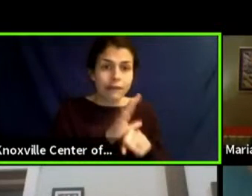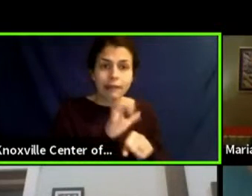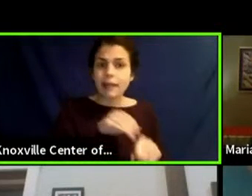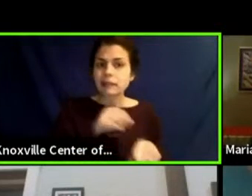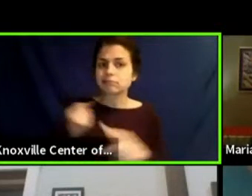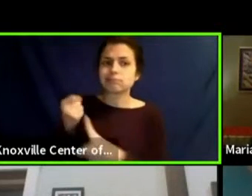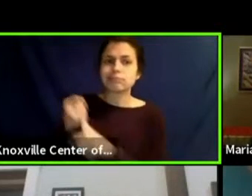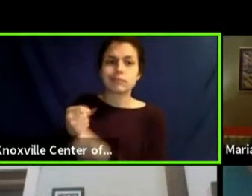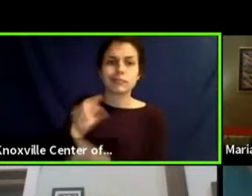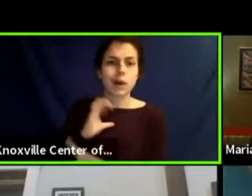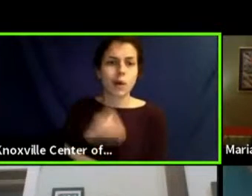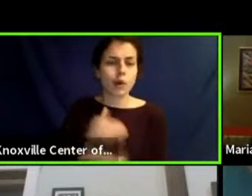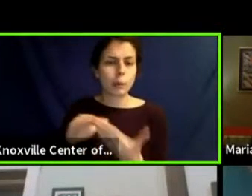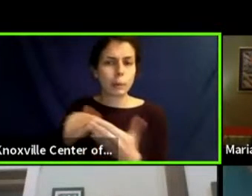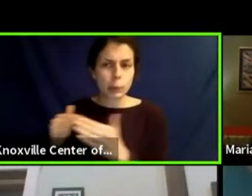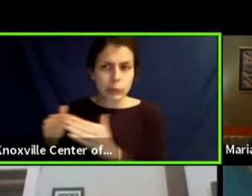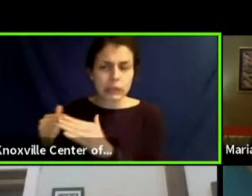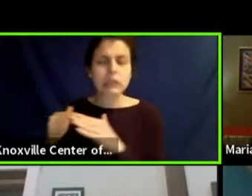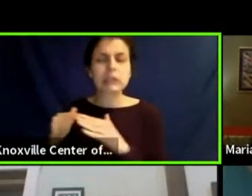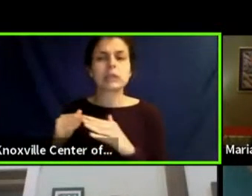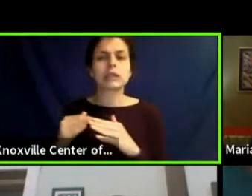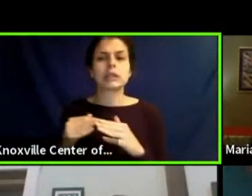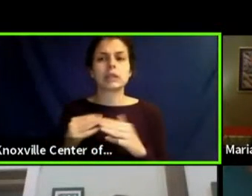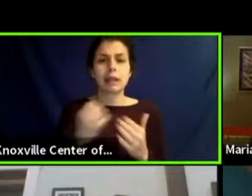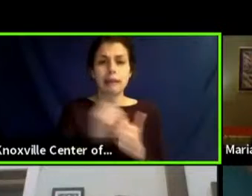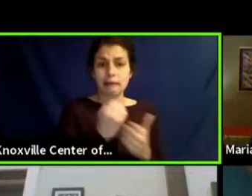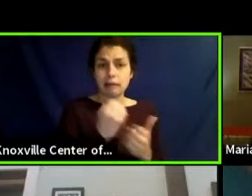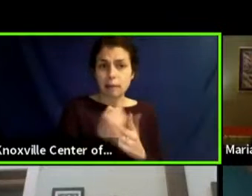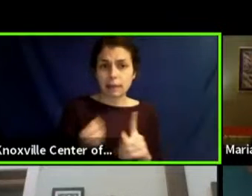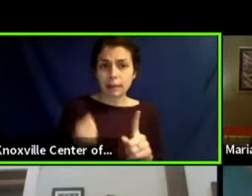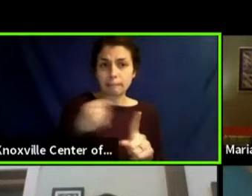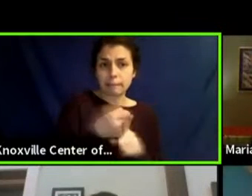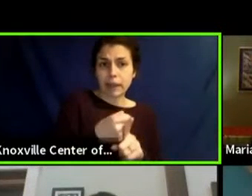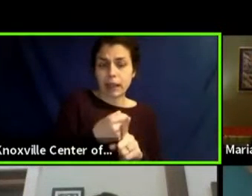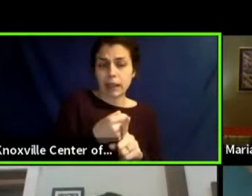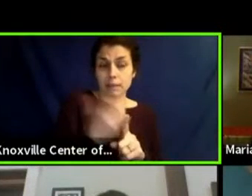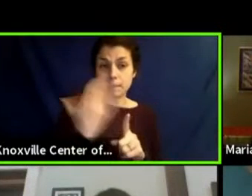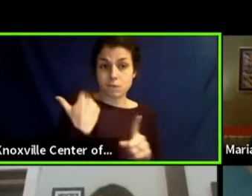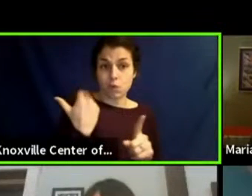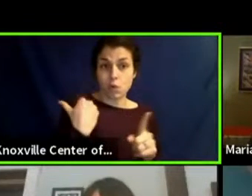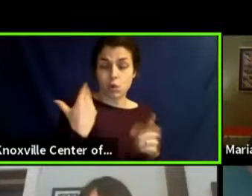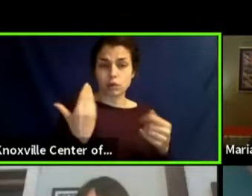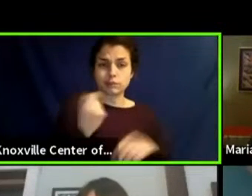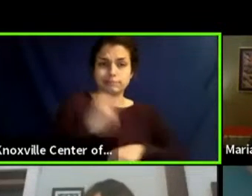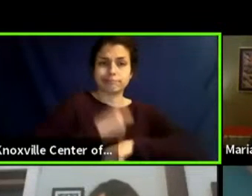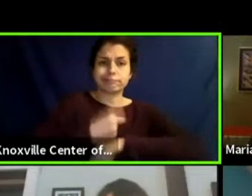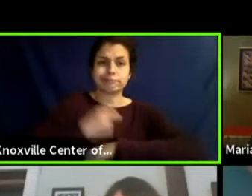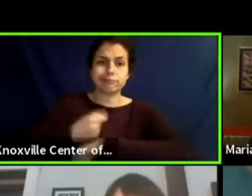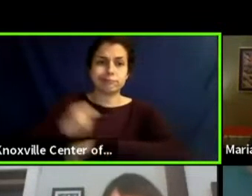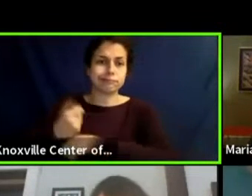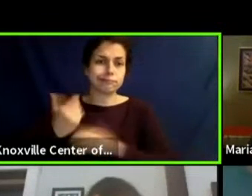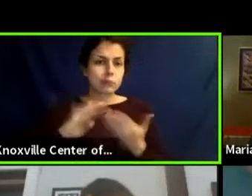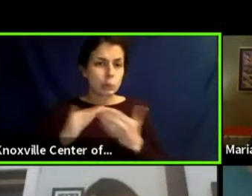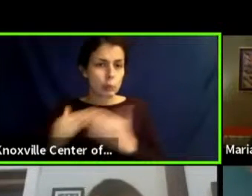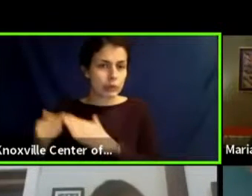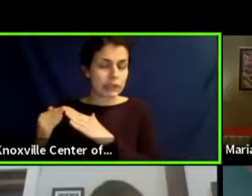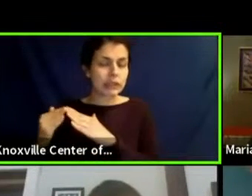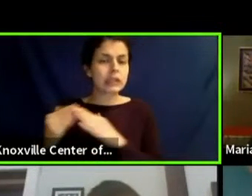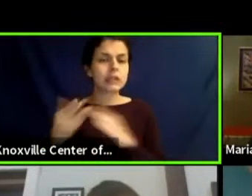and understanding the economic impact of previously shutting down the community. And I've said